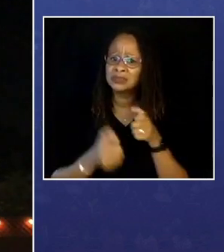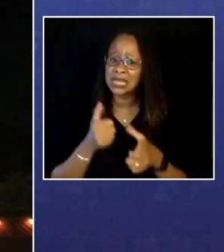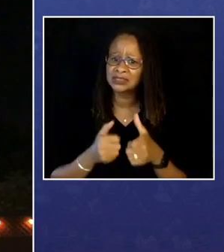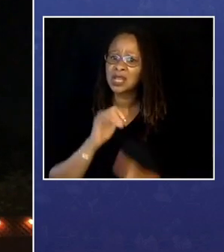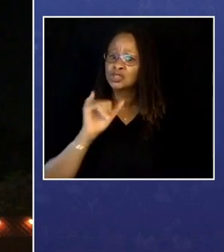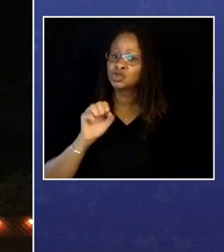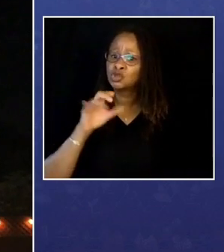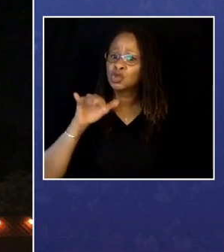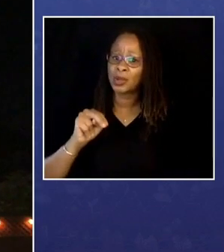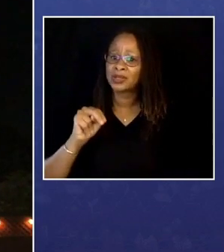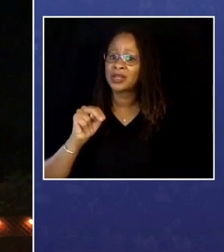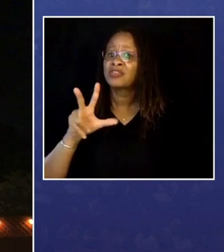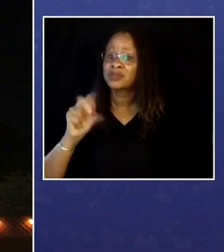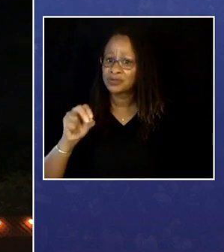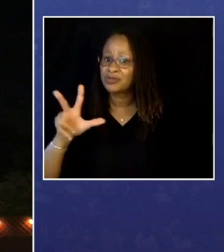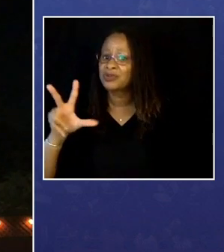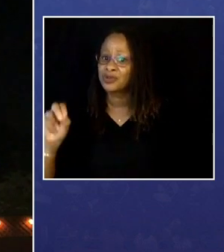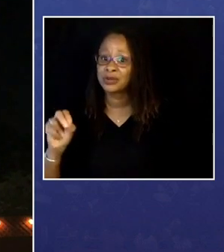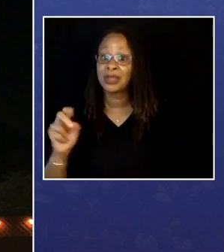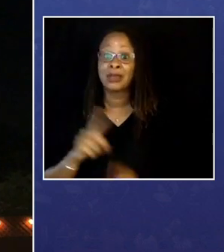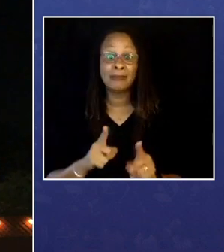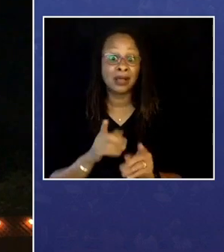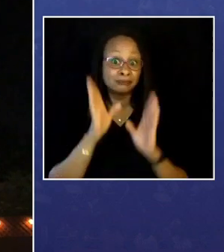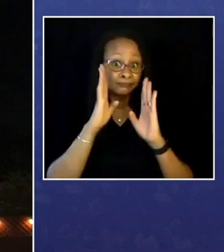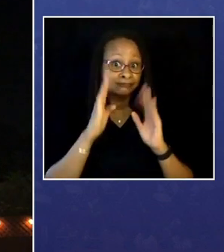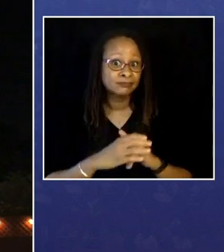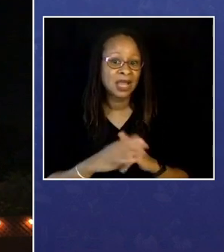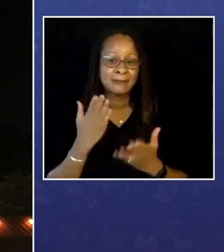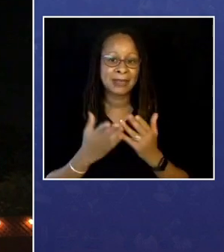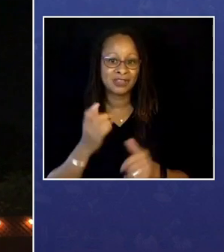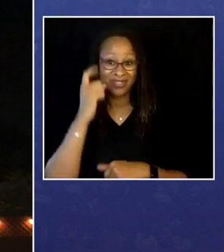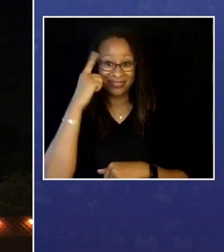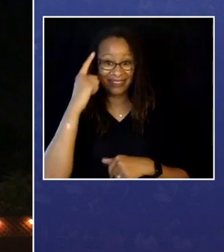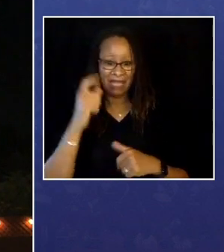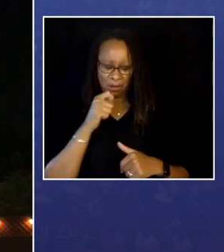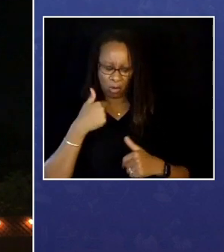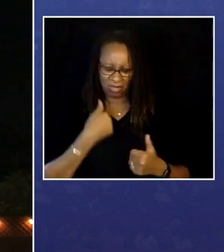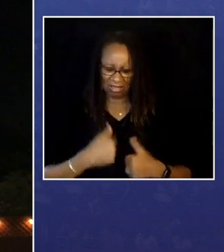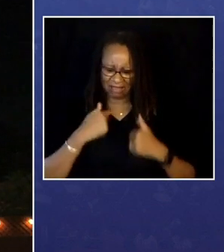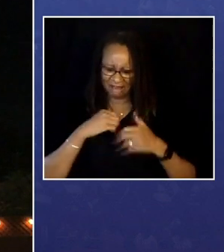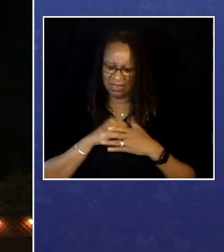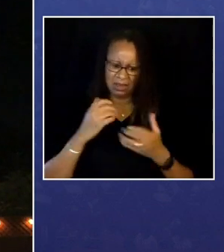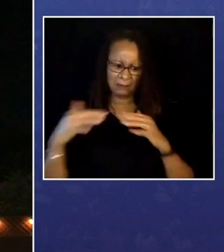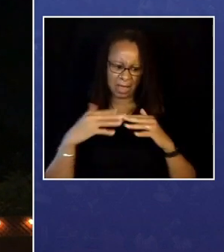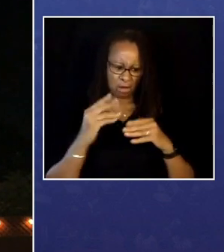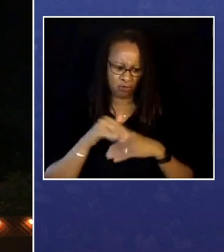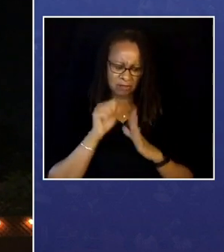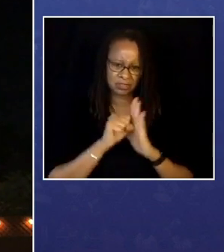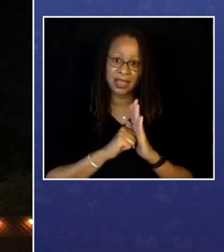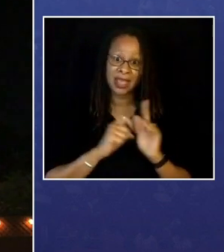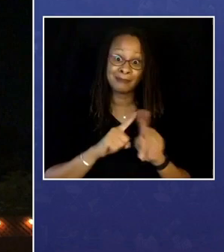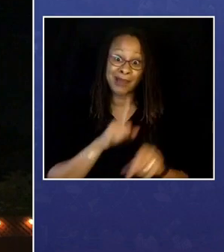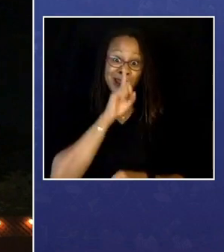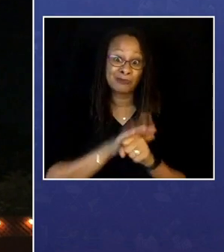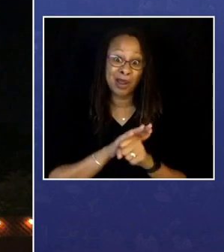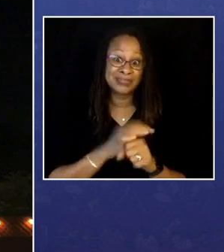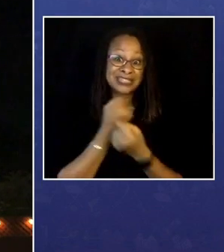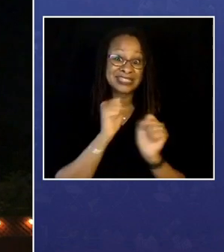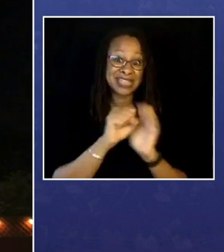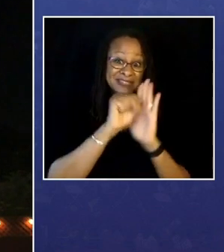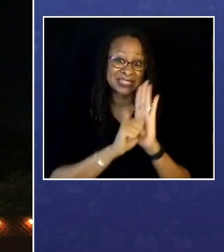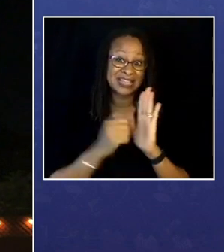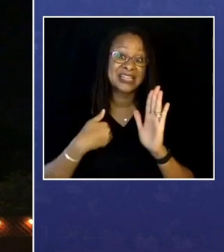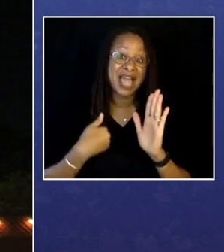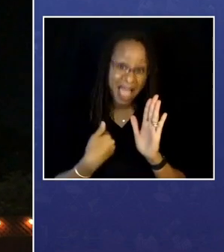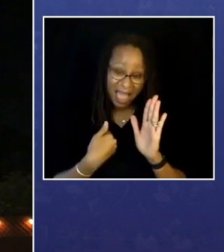ahead and text JOIN to 30330. But listen, you might not think that you live in a battleground state, but I promise you, even the so-called safe